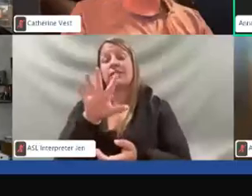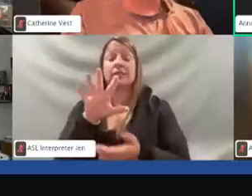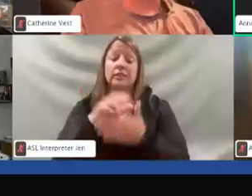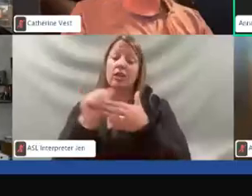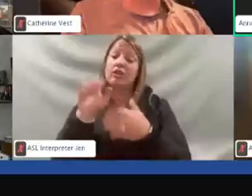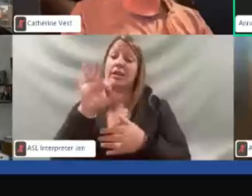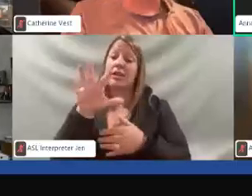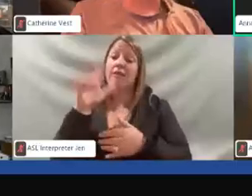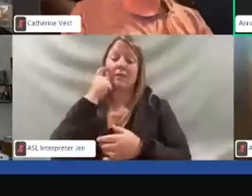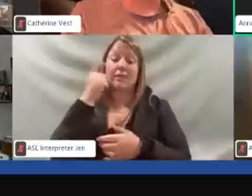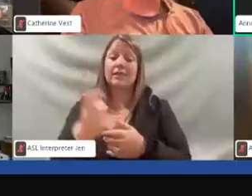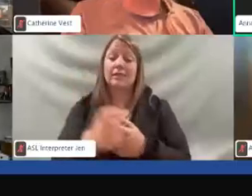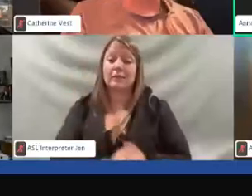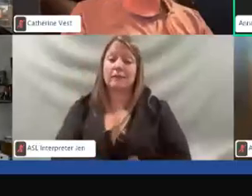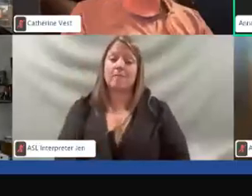$62,806.95.